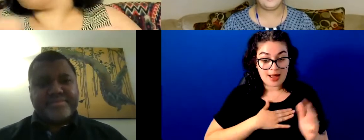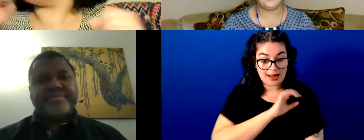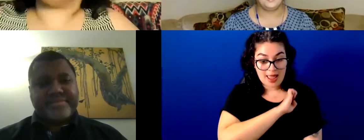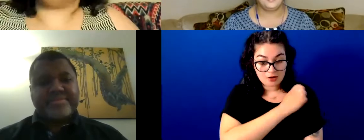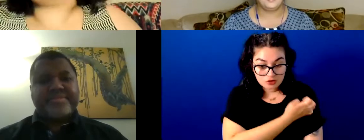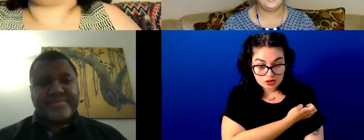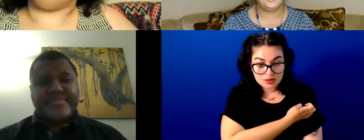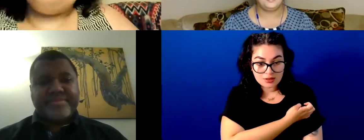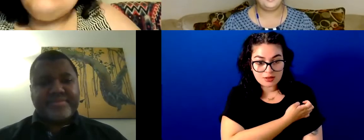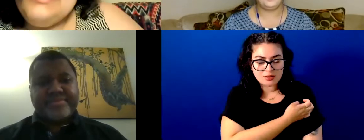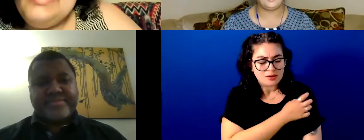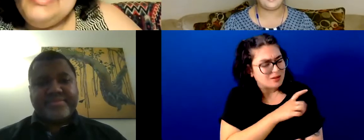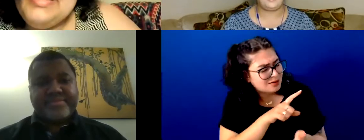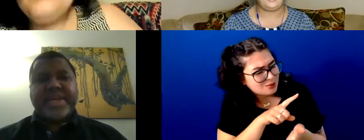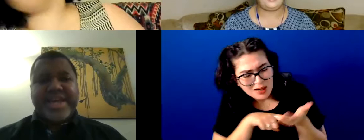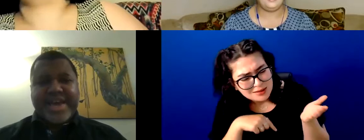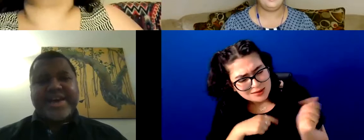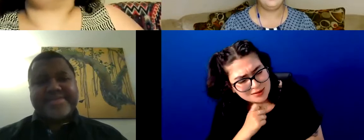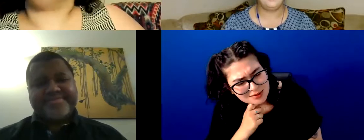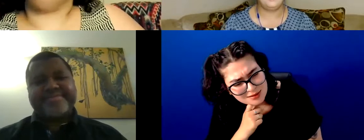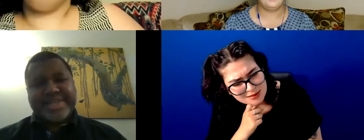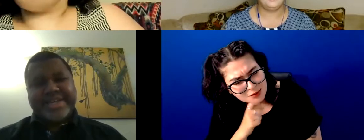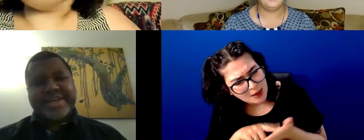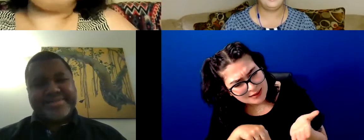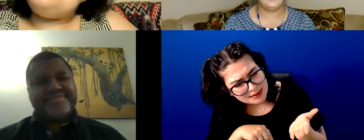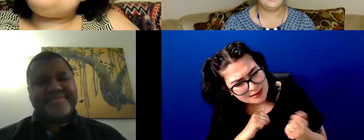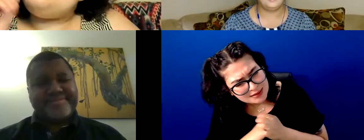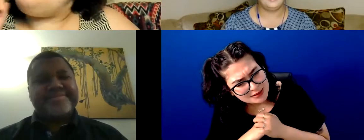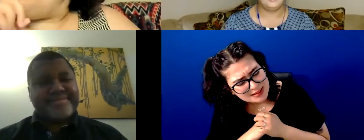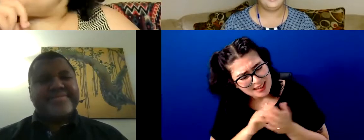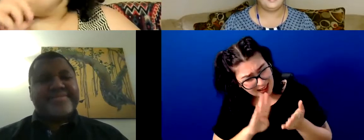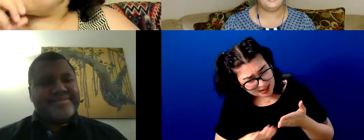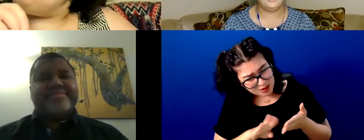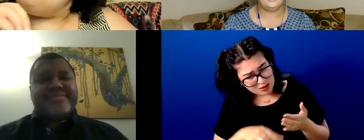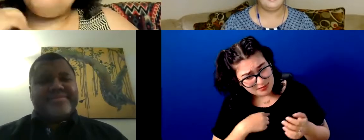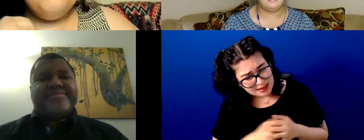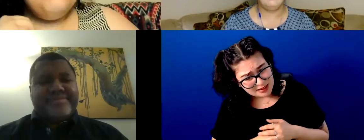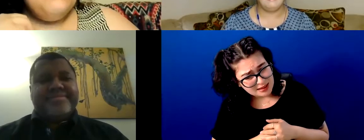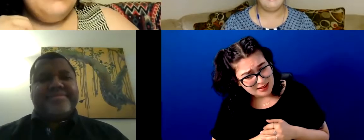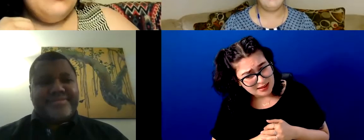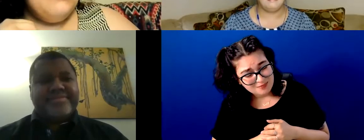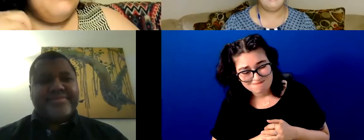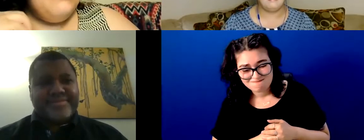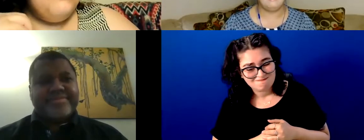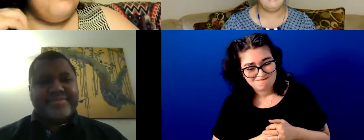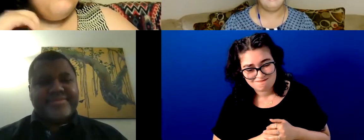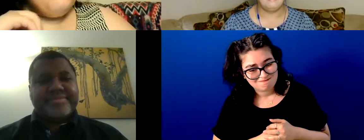like, what? Yeah. Excuse me? Just, and